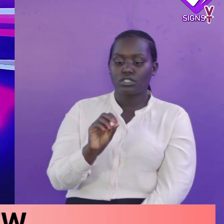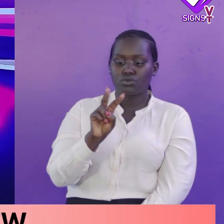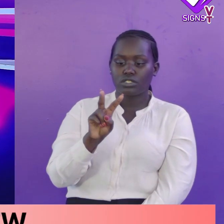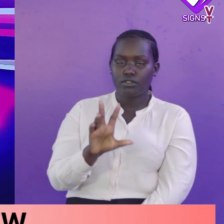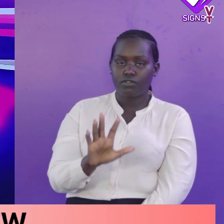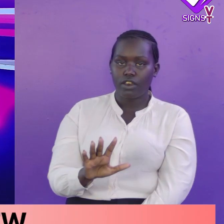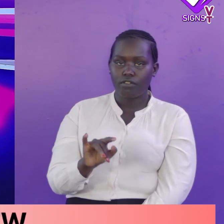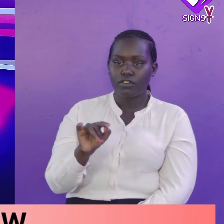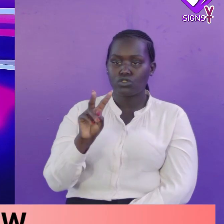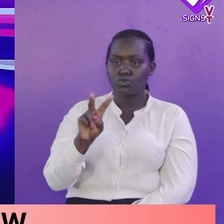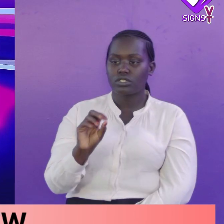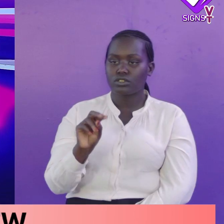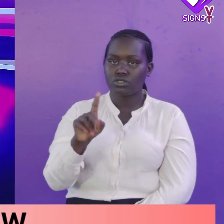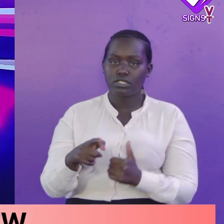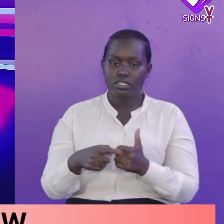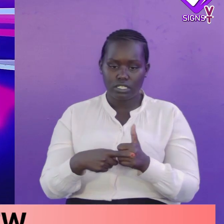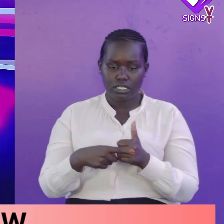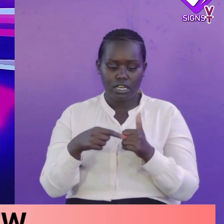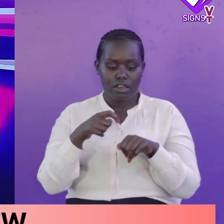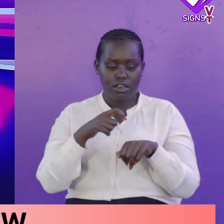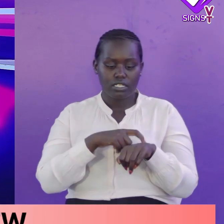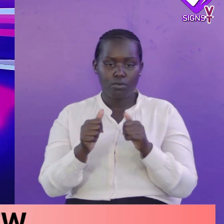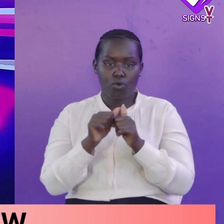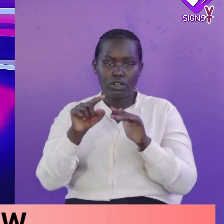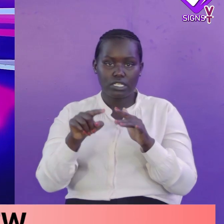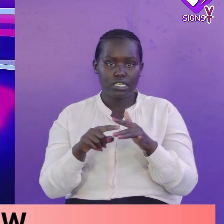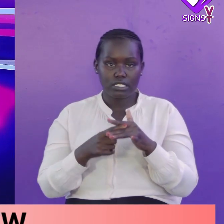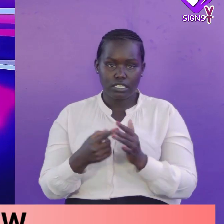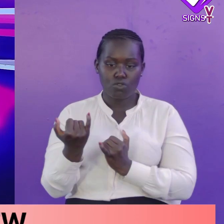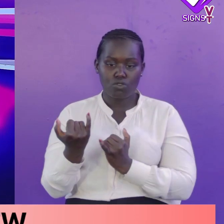2025-2026 season that begins on